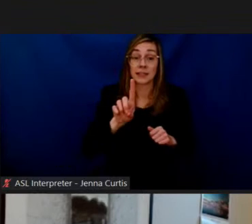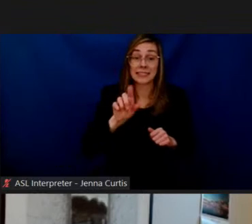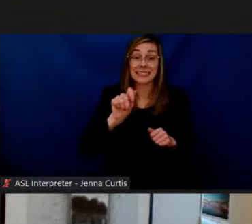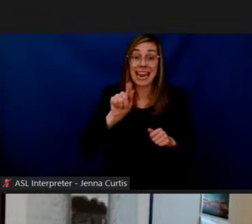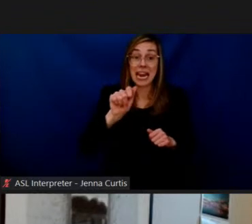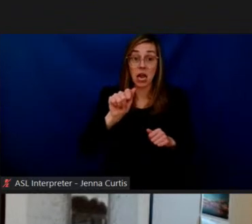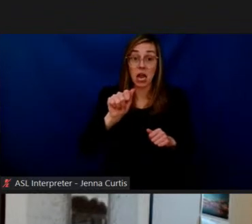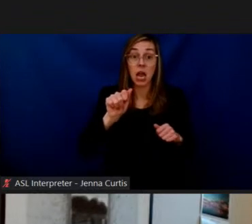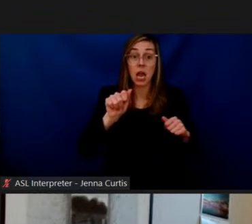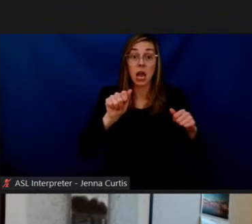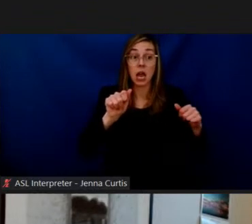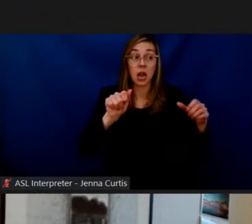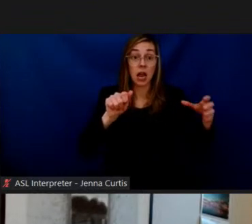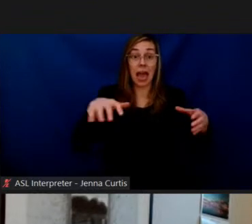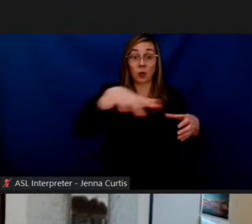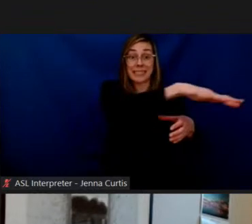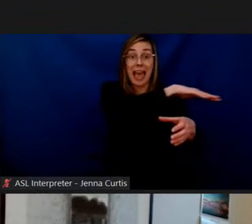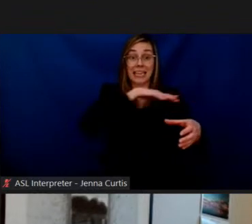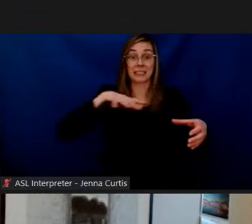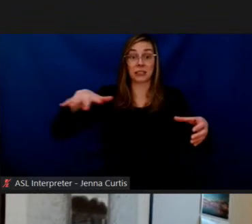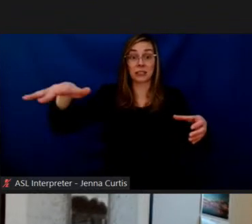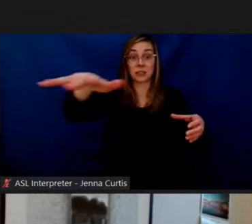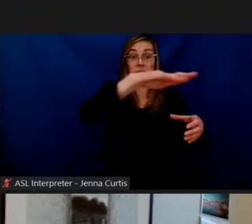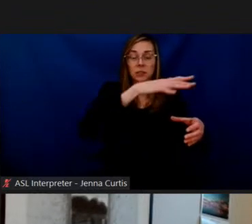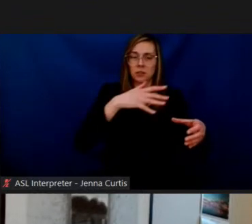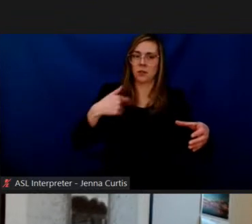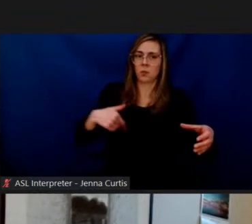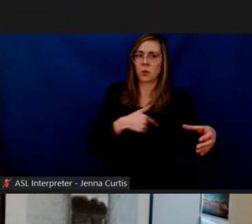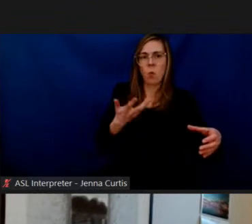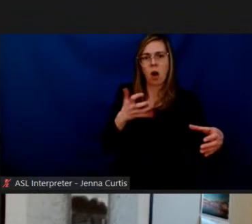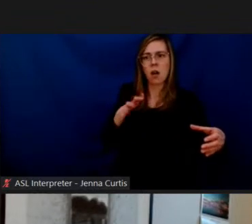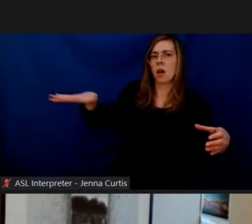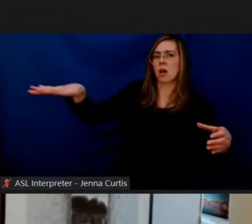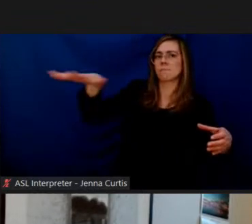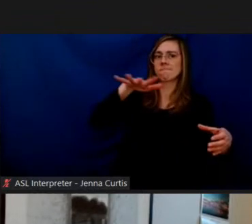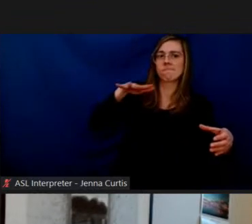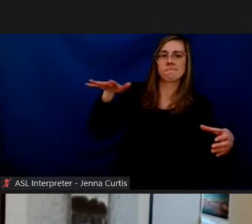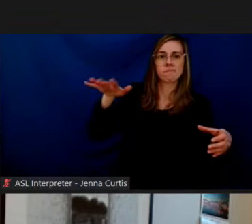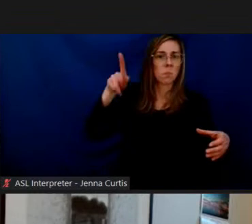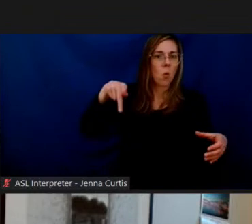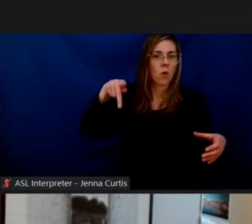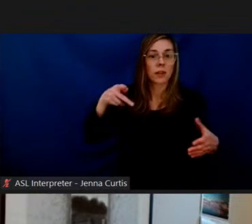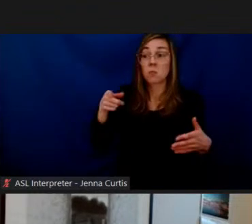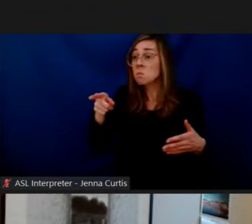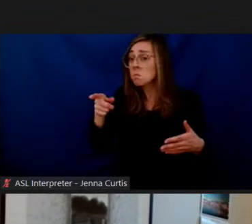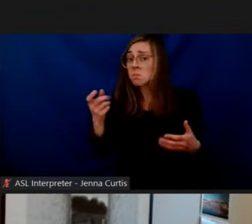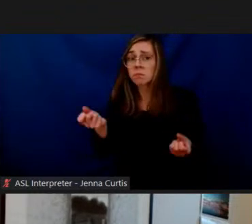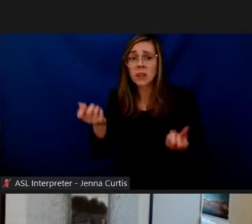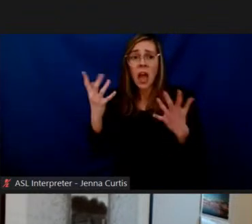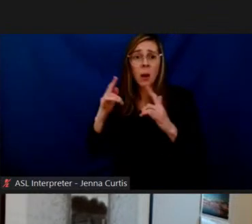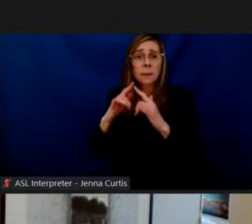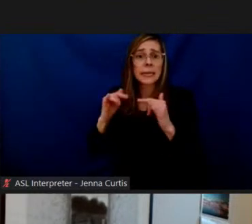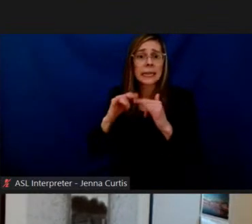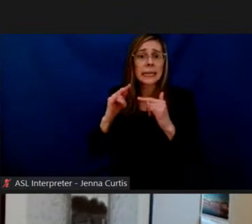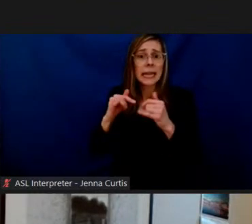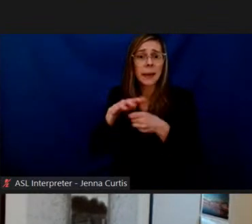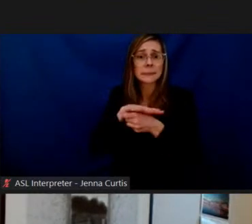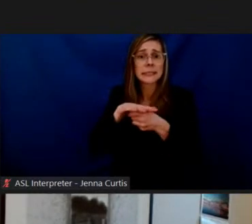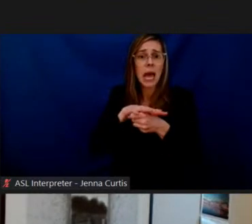good baseline study. How many people are currently, how many campsites are currently in the area